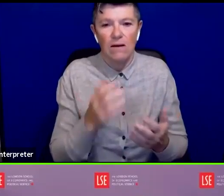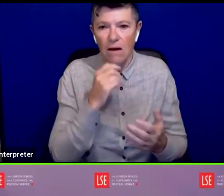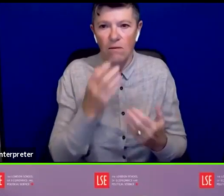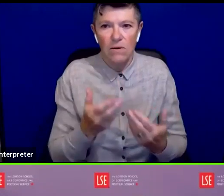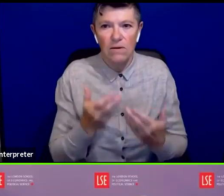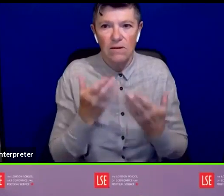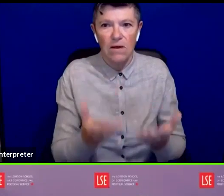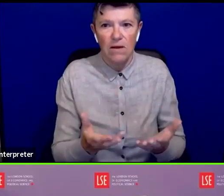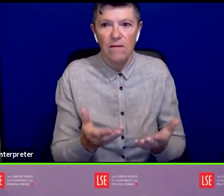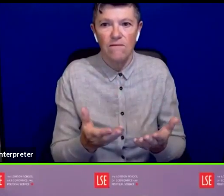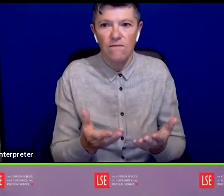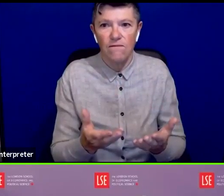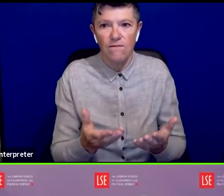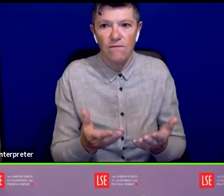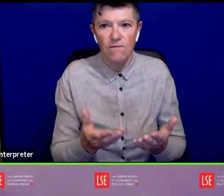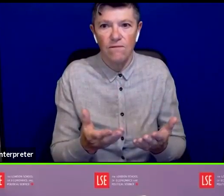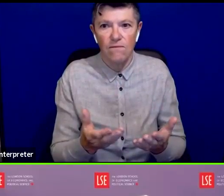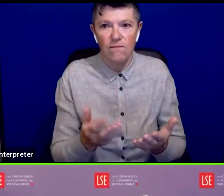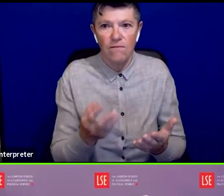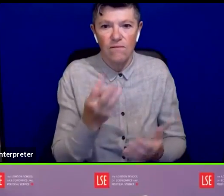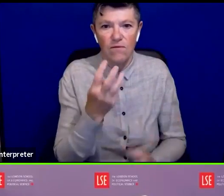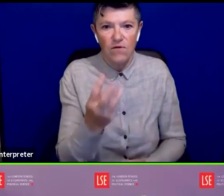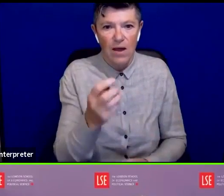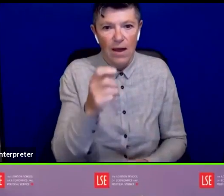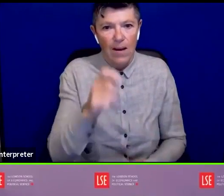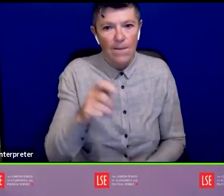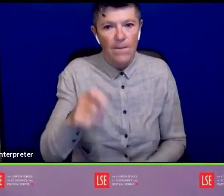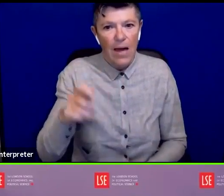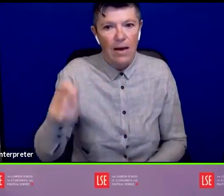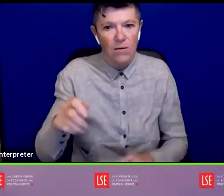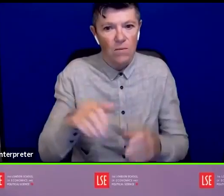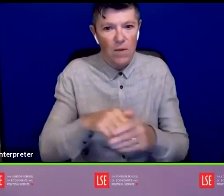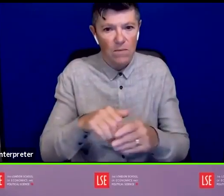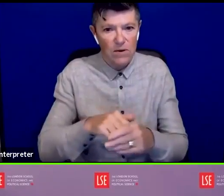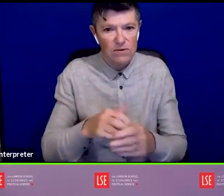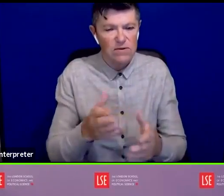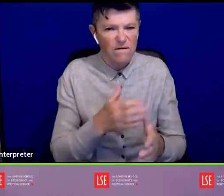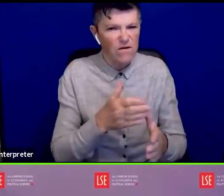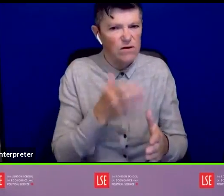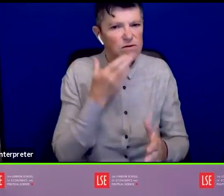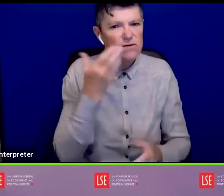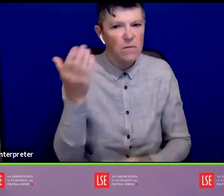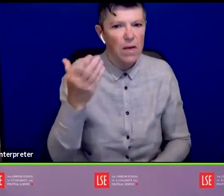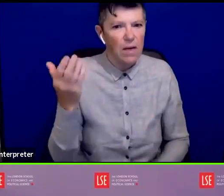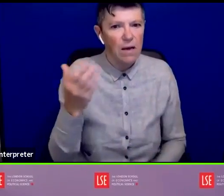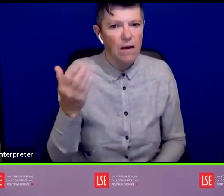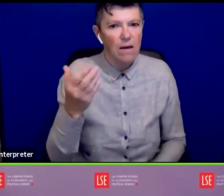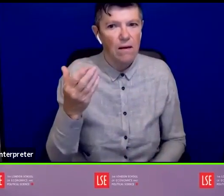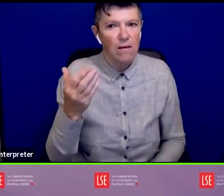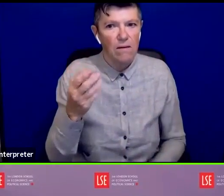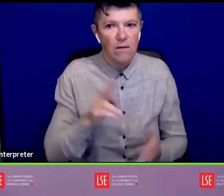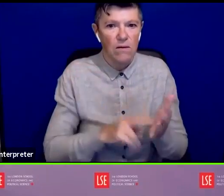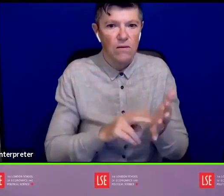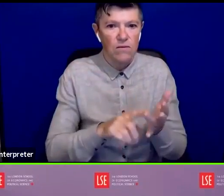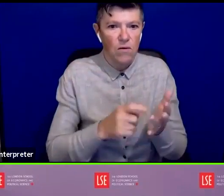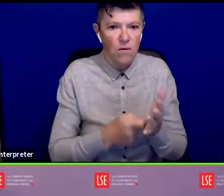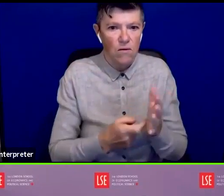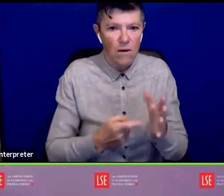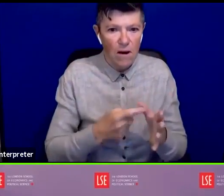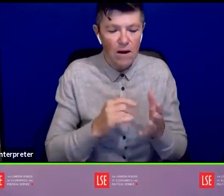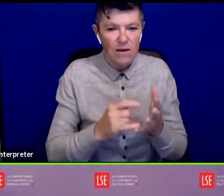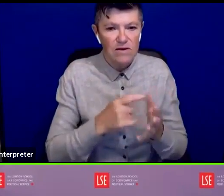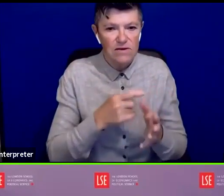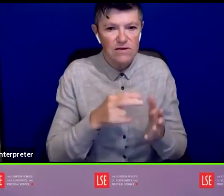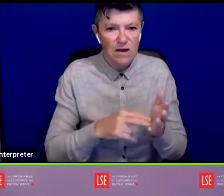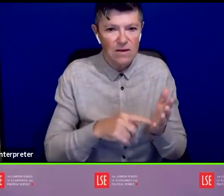our three panel members who spoke first Nora, Santiago, and Andrés,